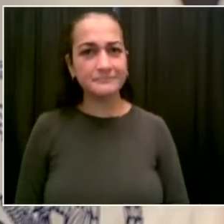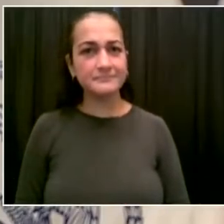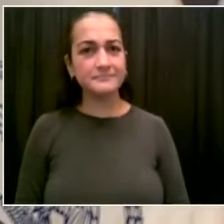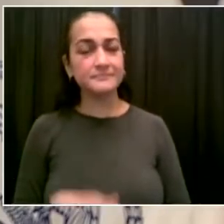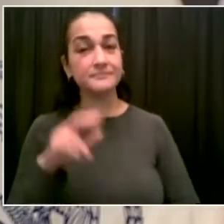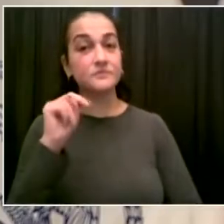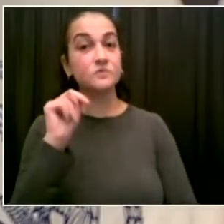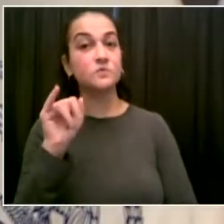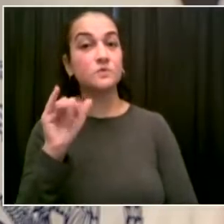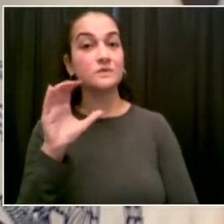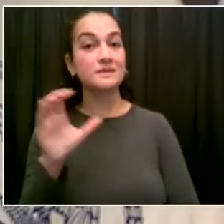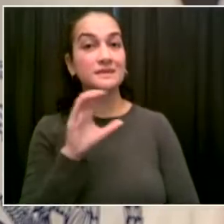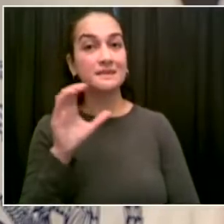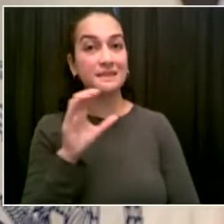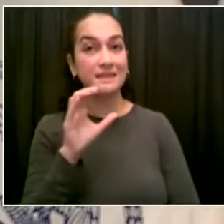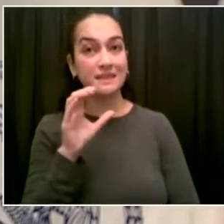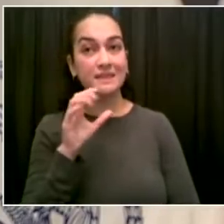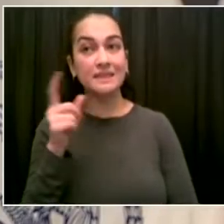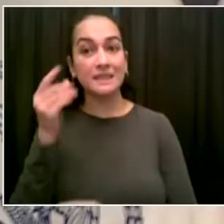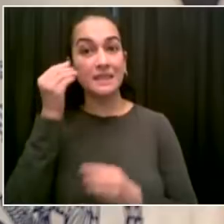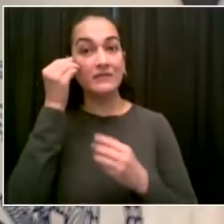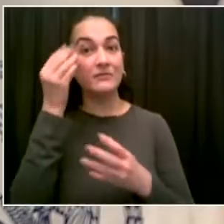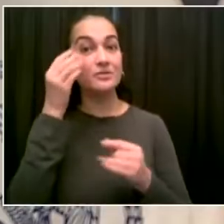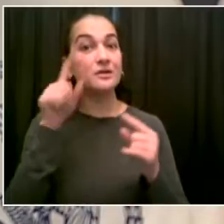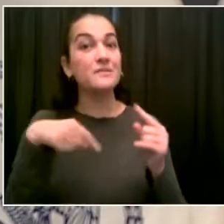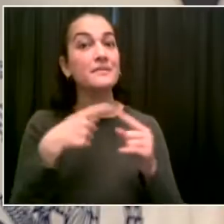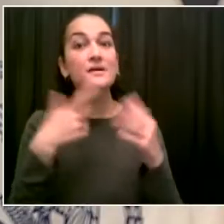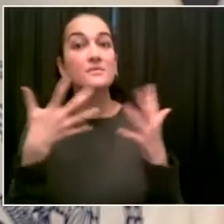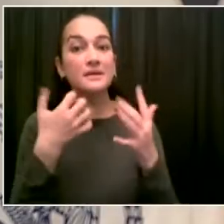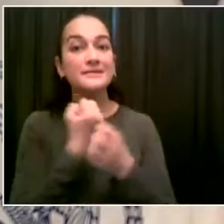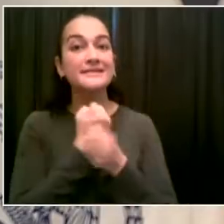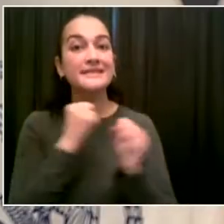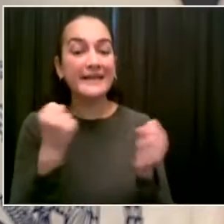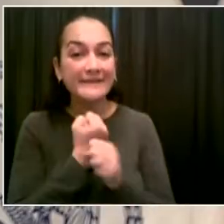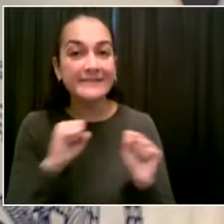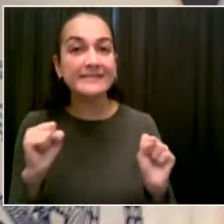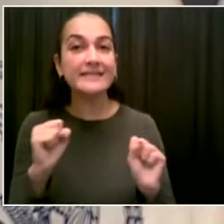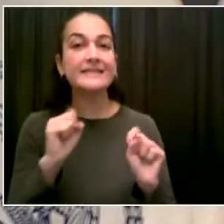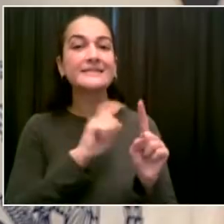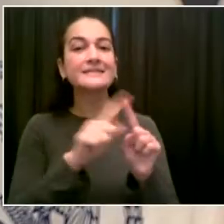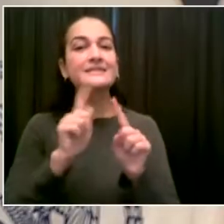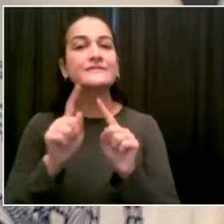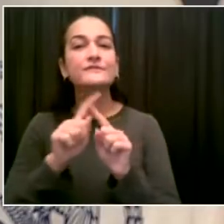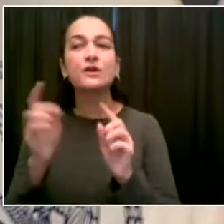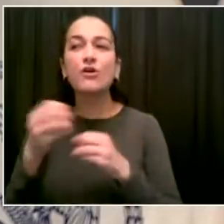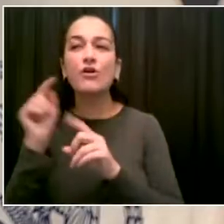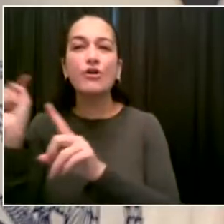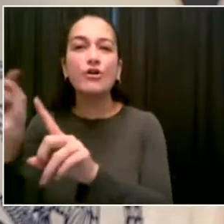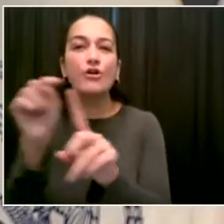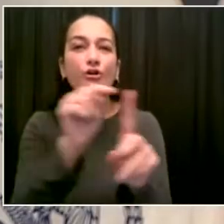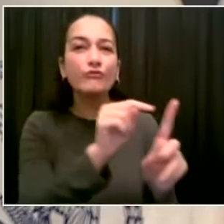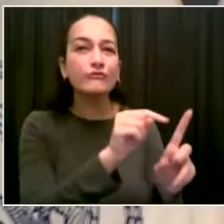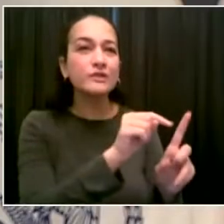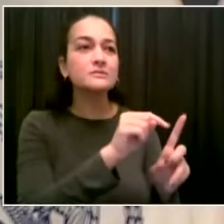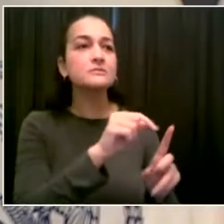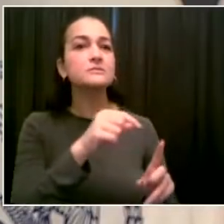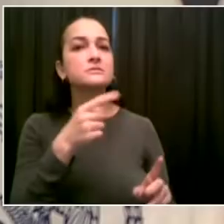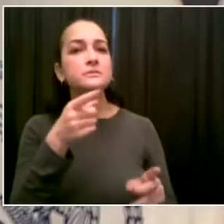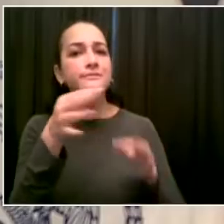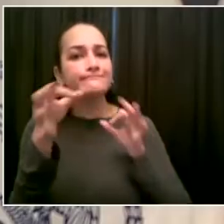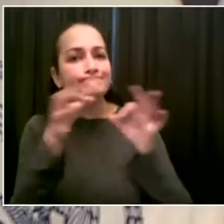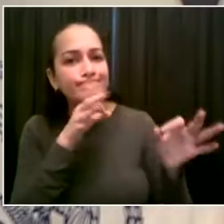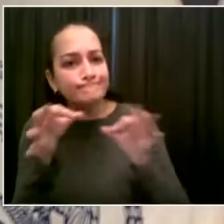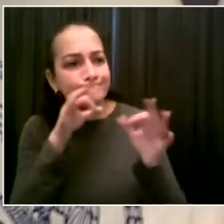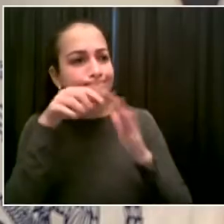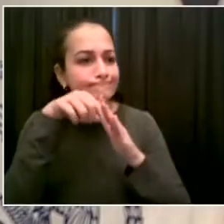work sites within the health department, how many outbreaks there have been, how many people had COVID. And so they wanted to ask specifically why data